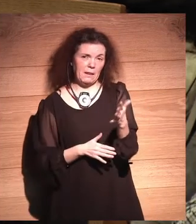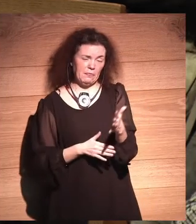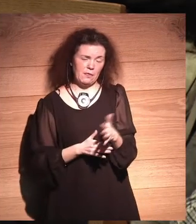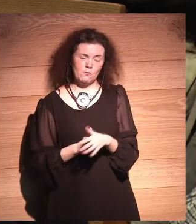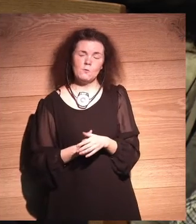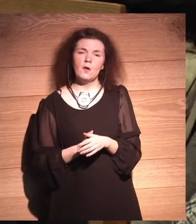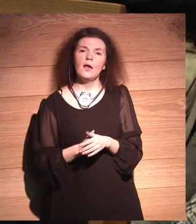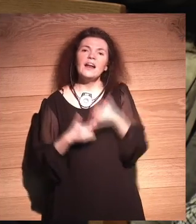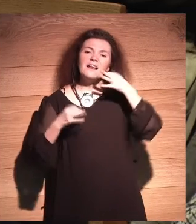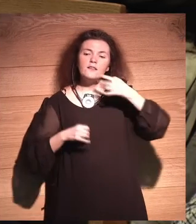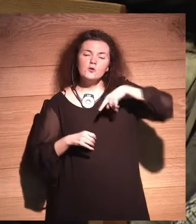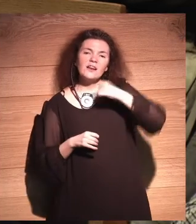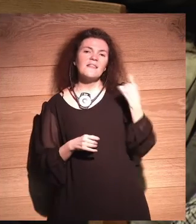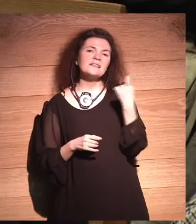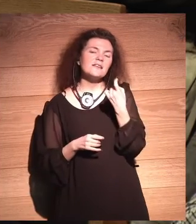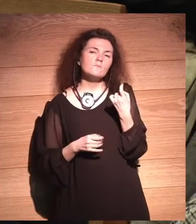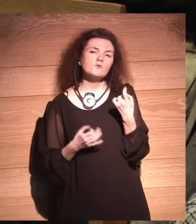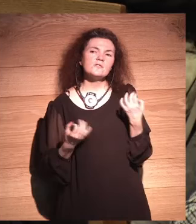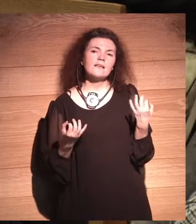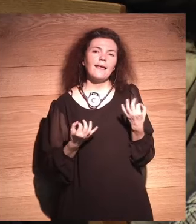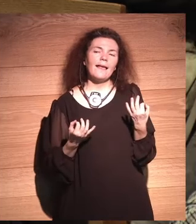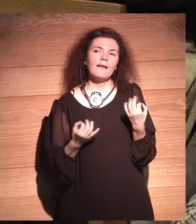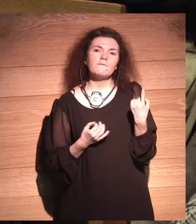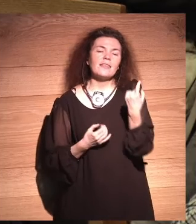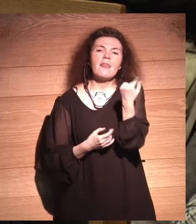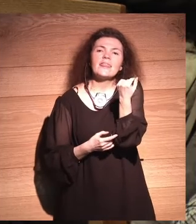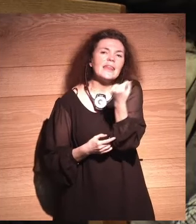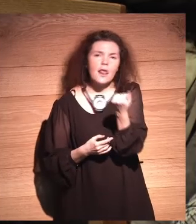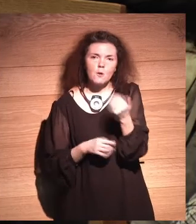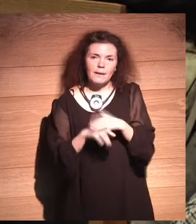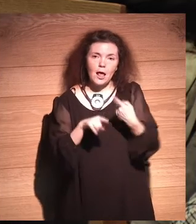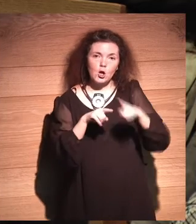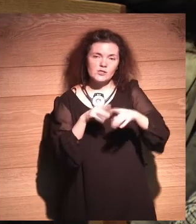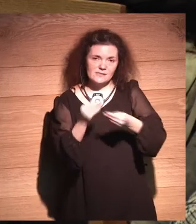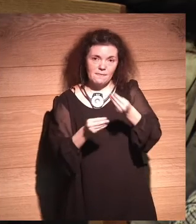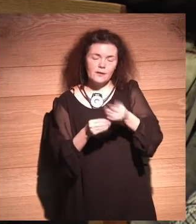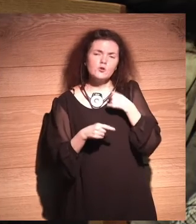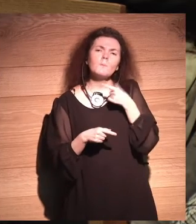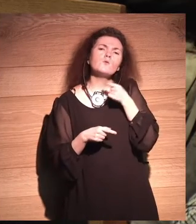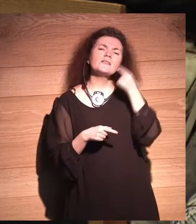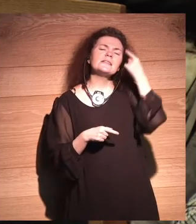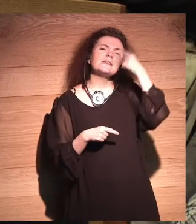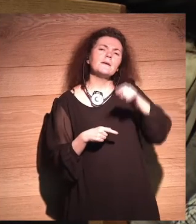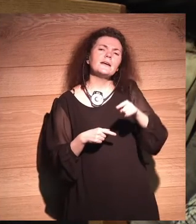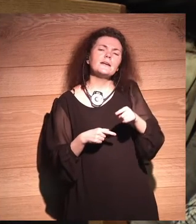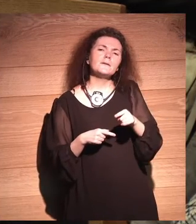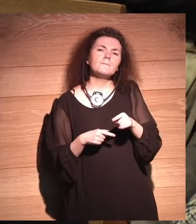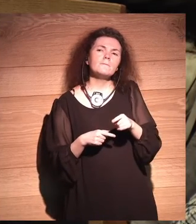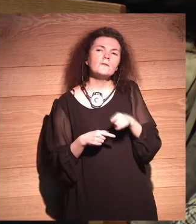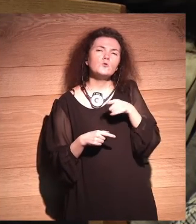make. So how should we in the future society divide